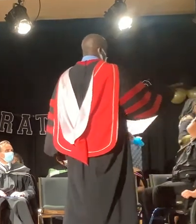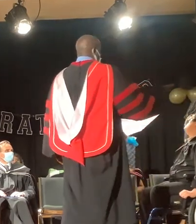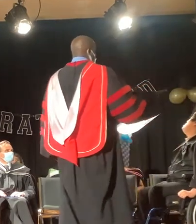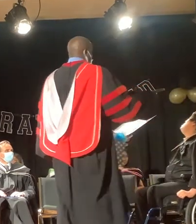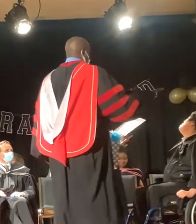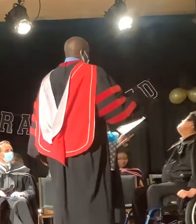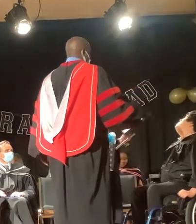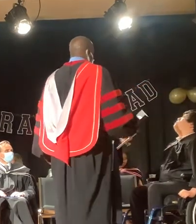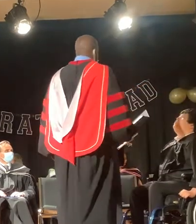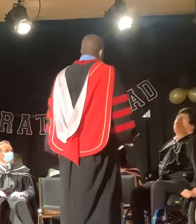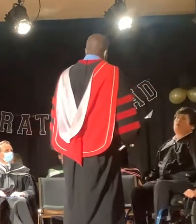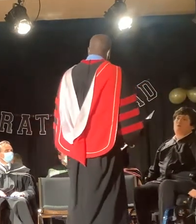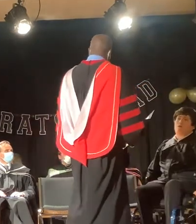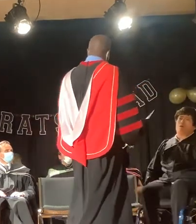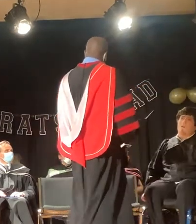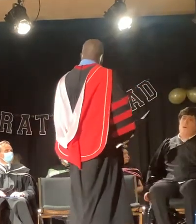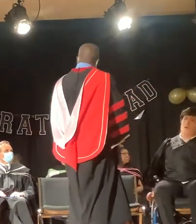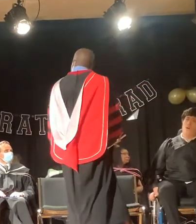Congratulations, Aiden.